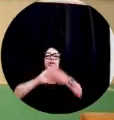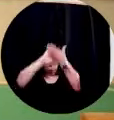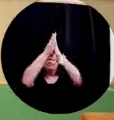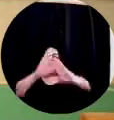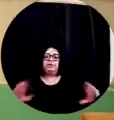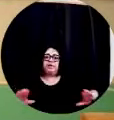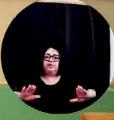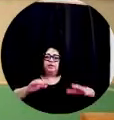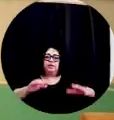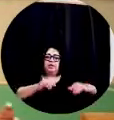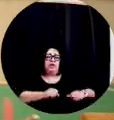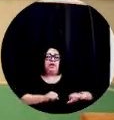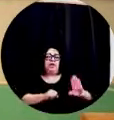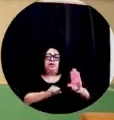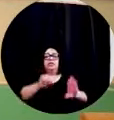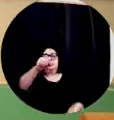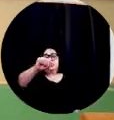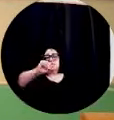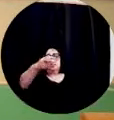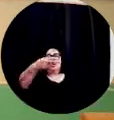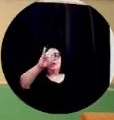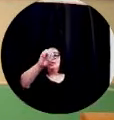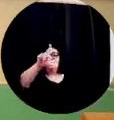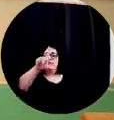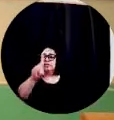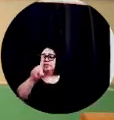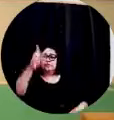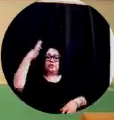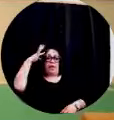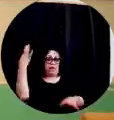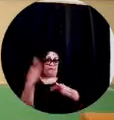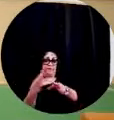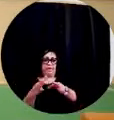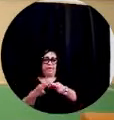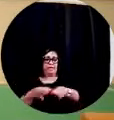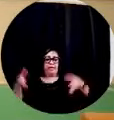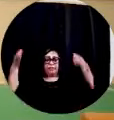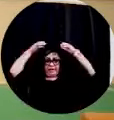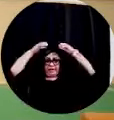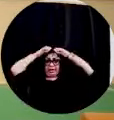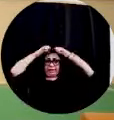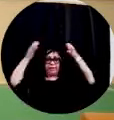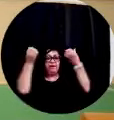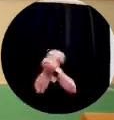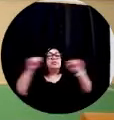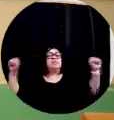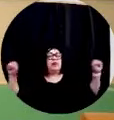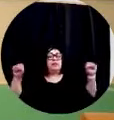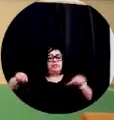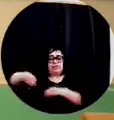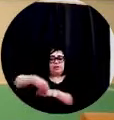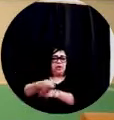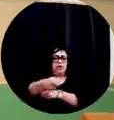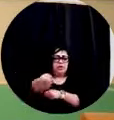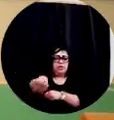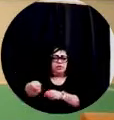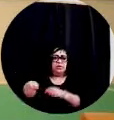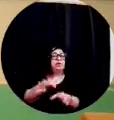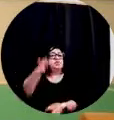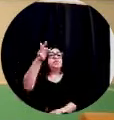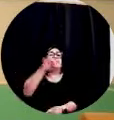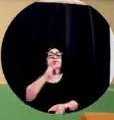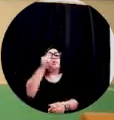faith. Now, the helmet of salvation, the sword of the Spirit, which is the word of God.